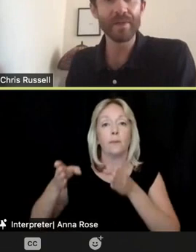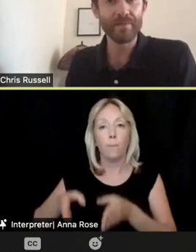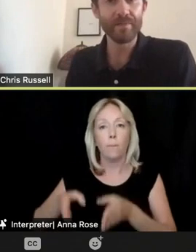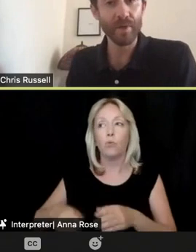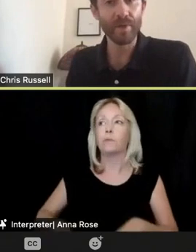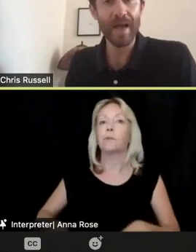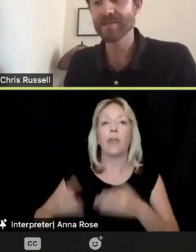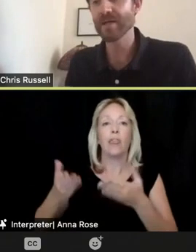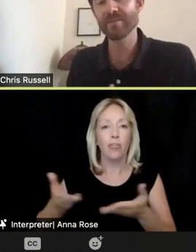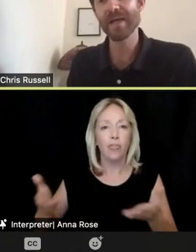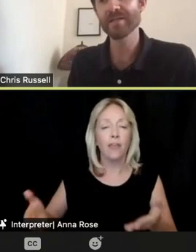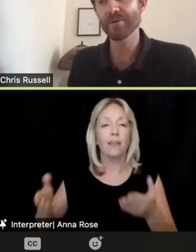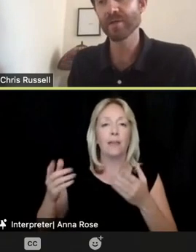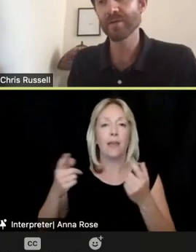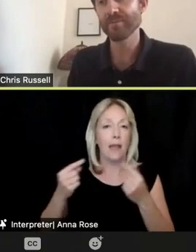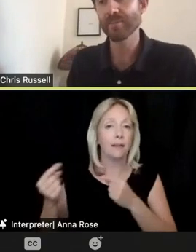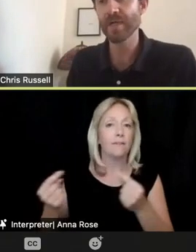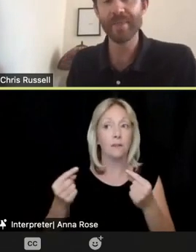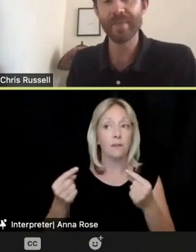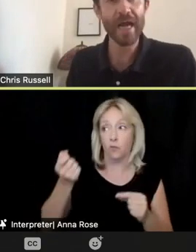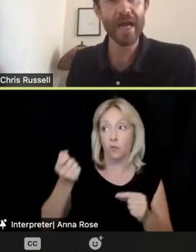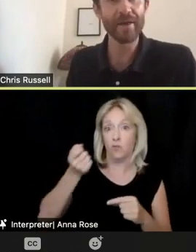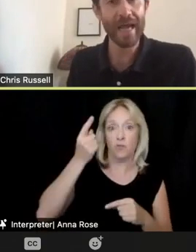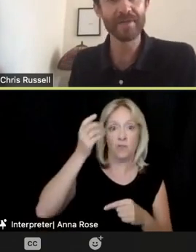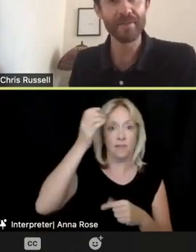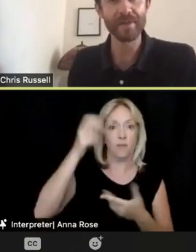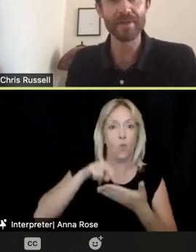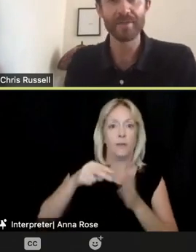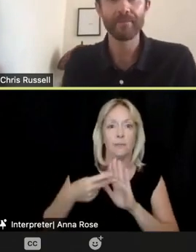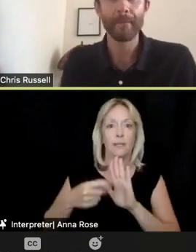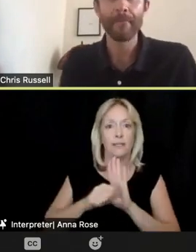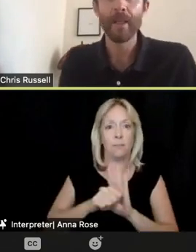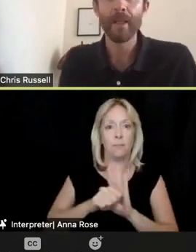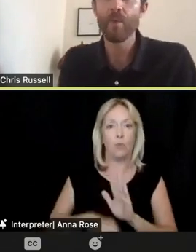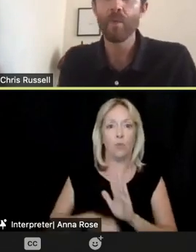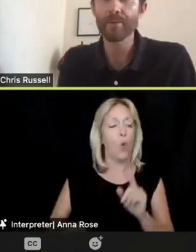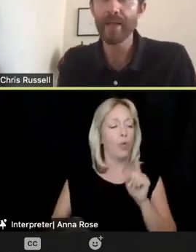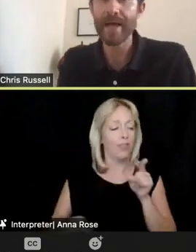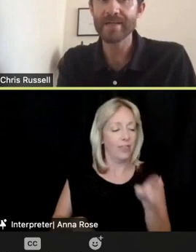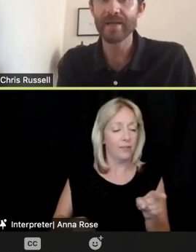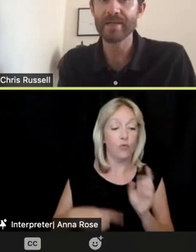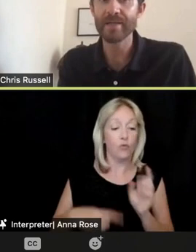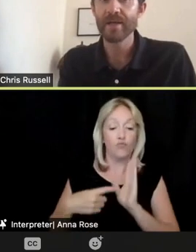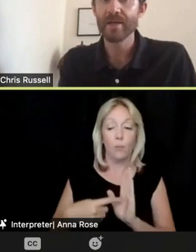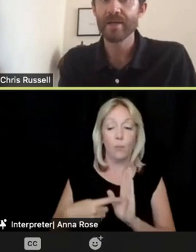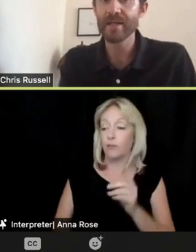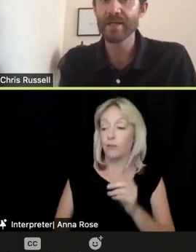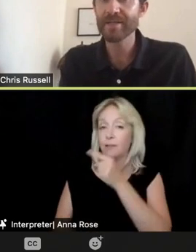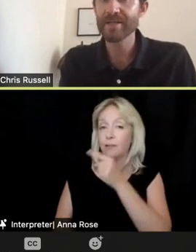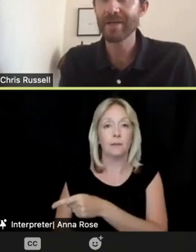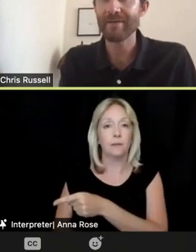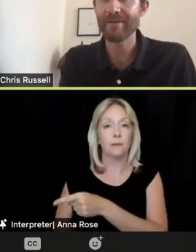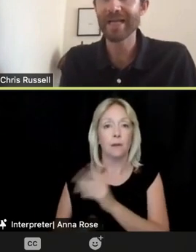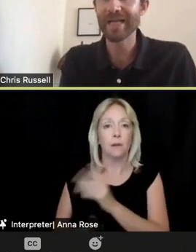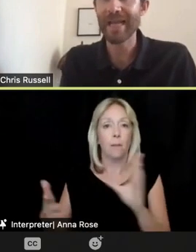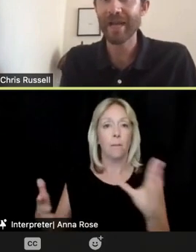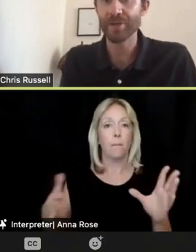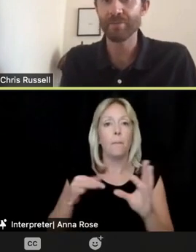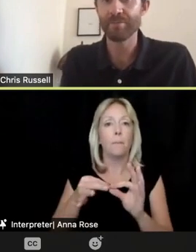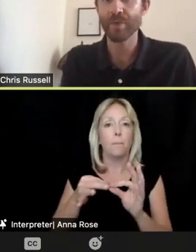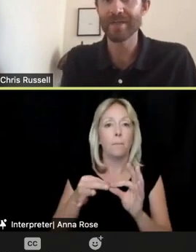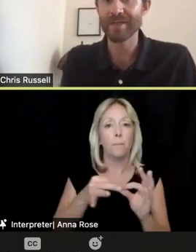be symbolism, when you ask, does my child have symbolism? What you're really asking is, does my student have